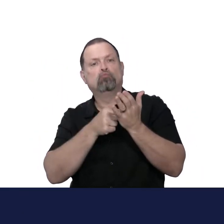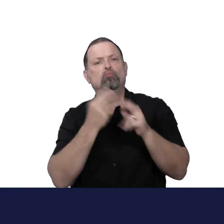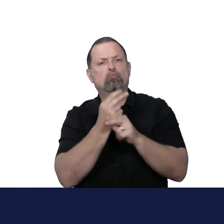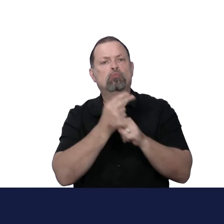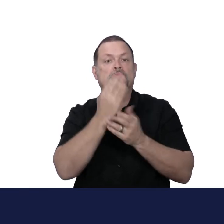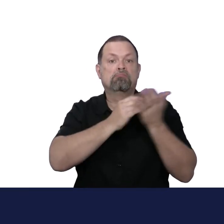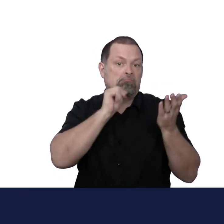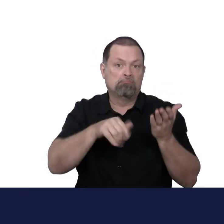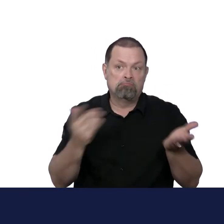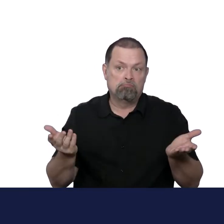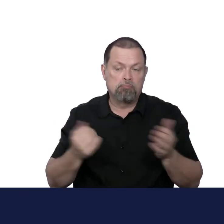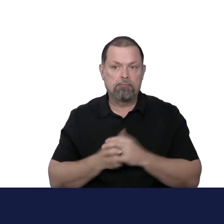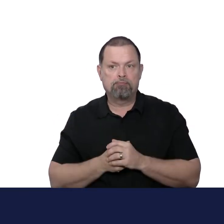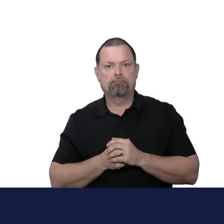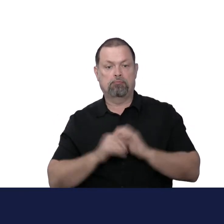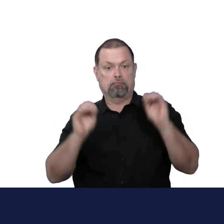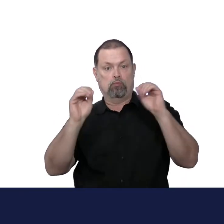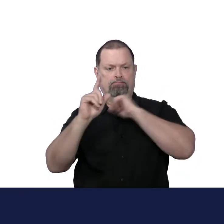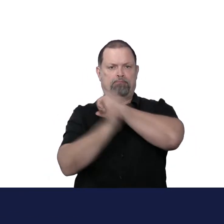one.